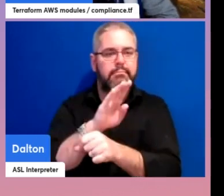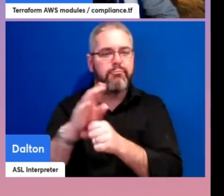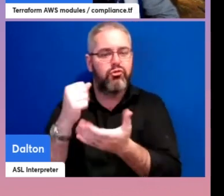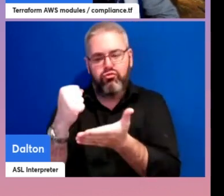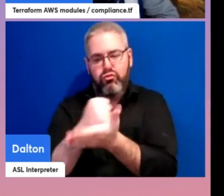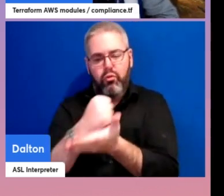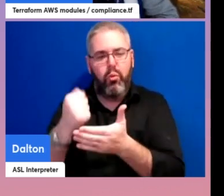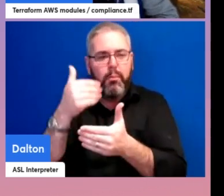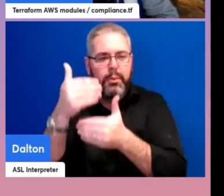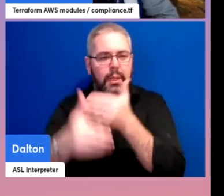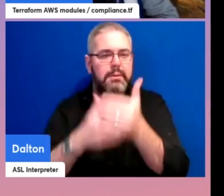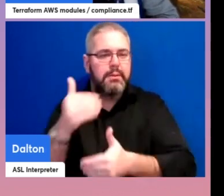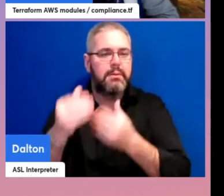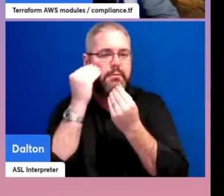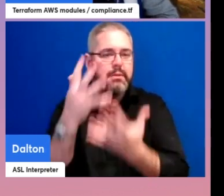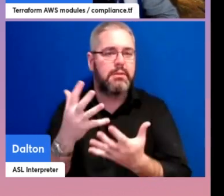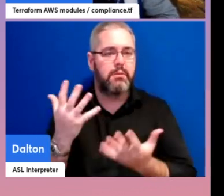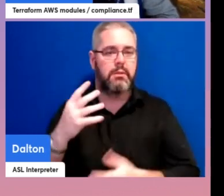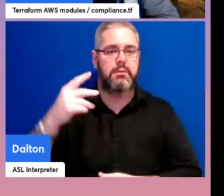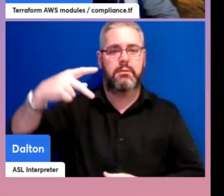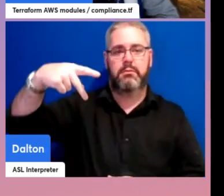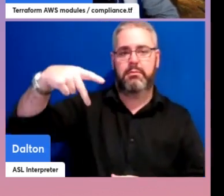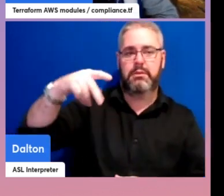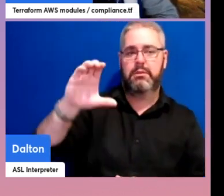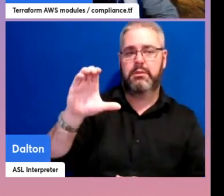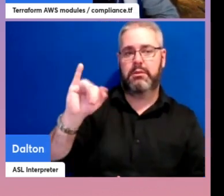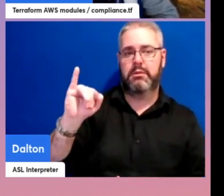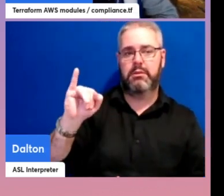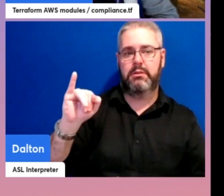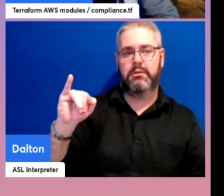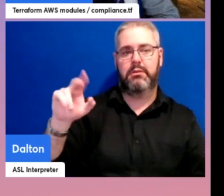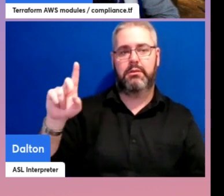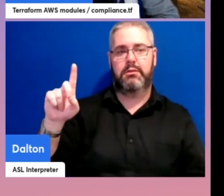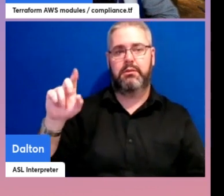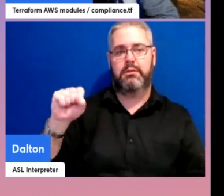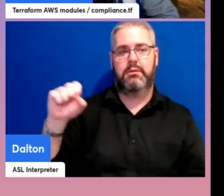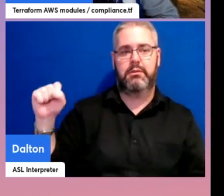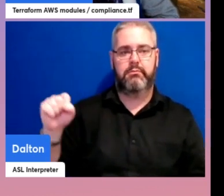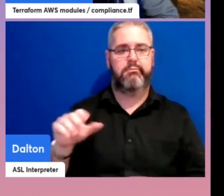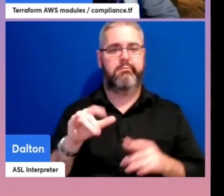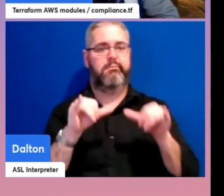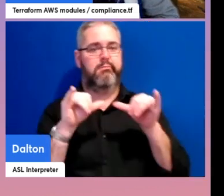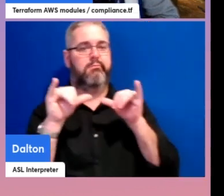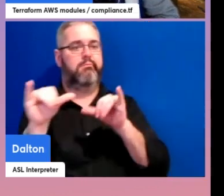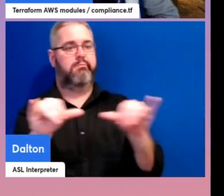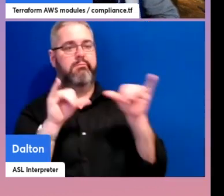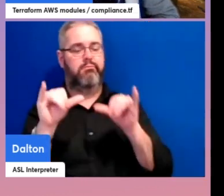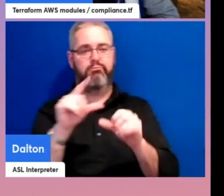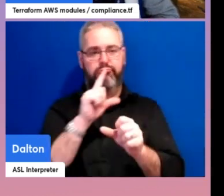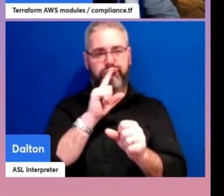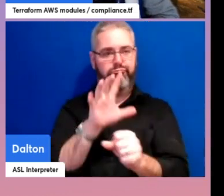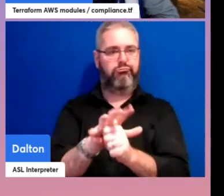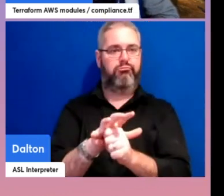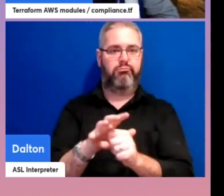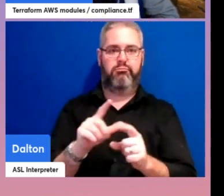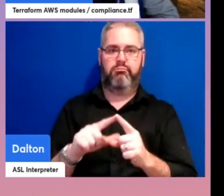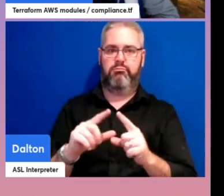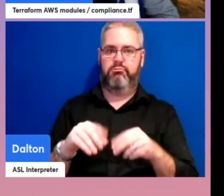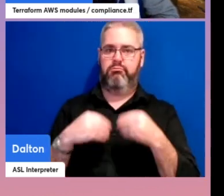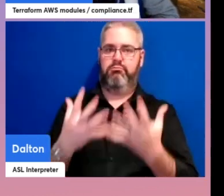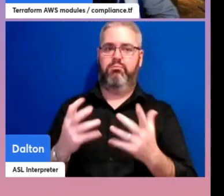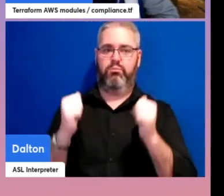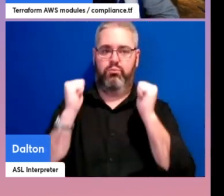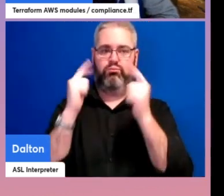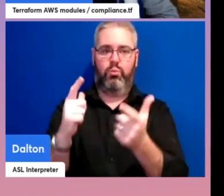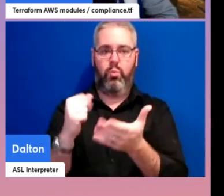data, is PCI DSS, which is a set of standards to ensure that all credit